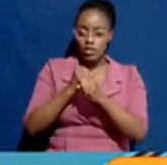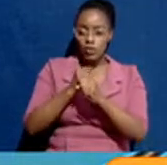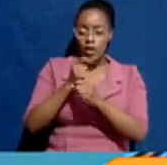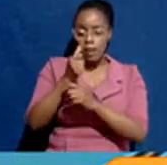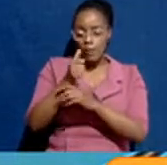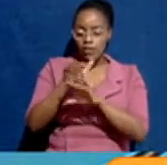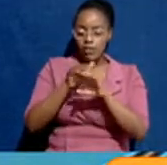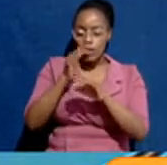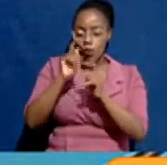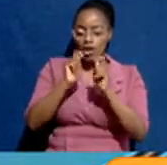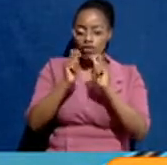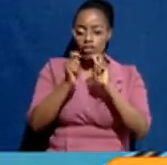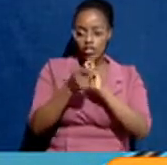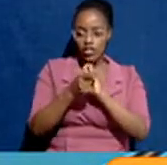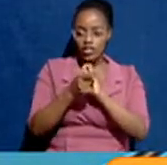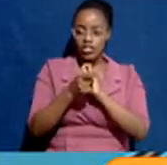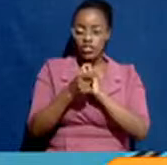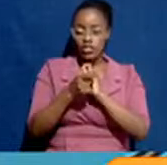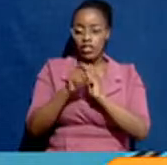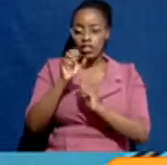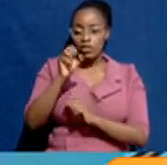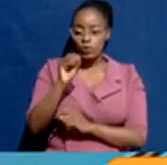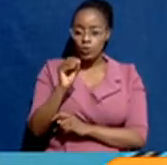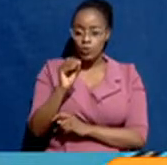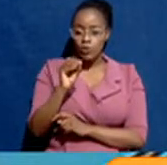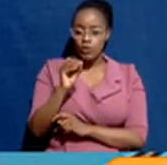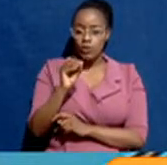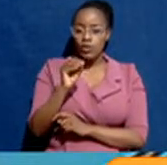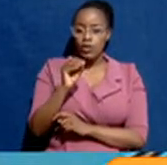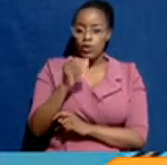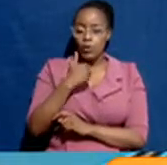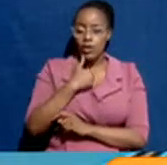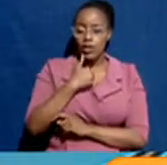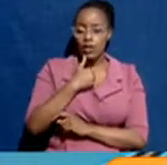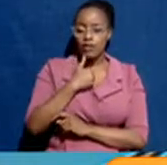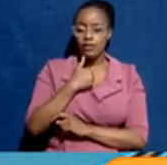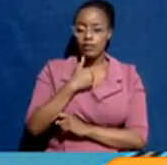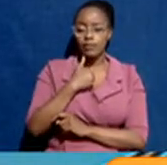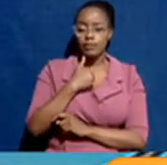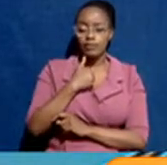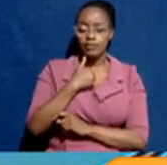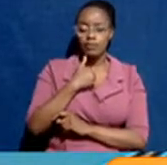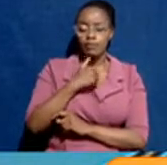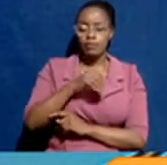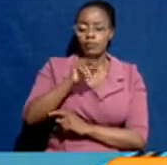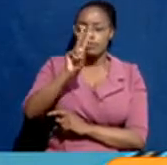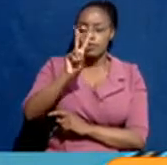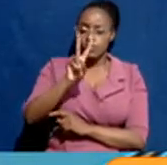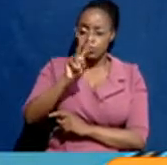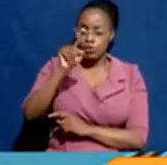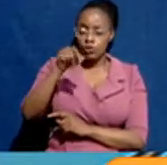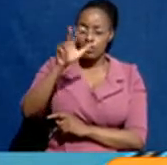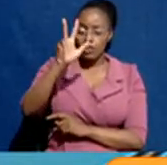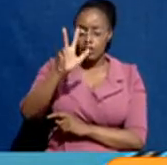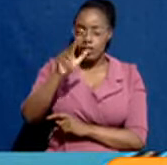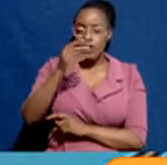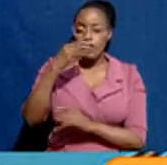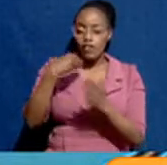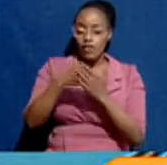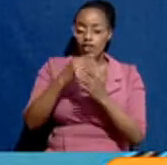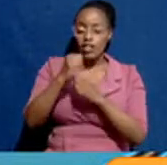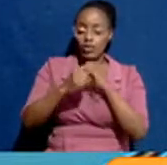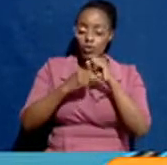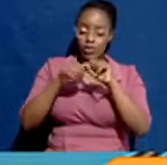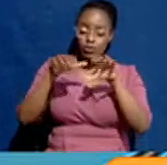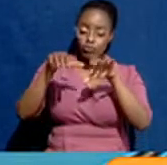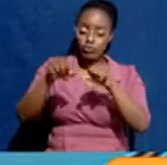the transition. So it took almost 2 quarters of our financial year to settle in the